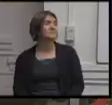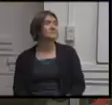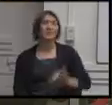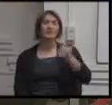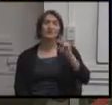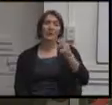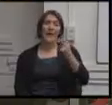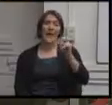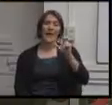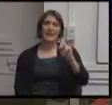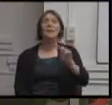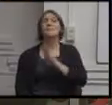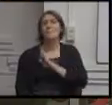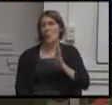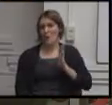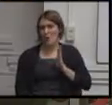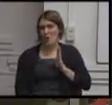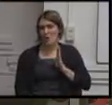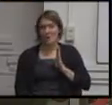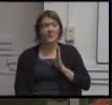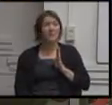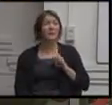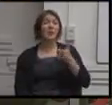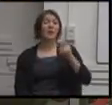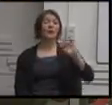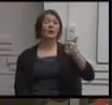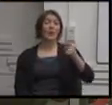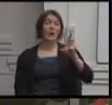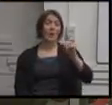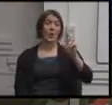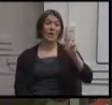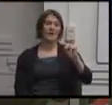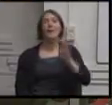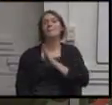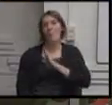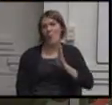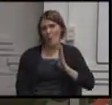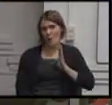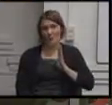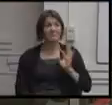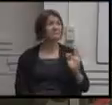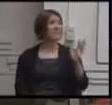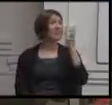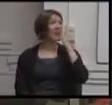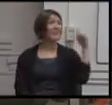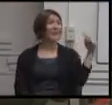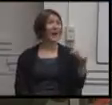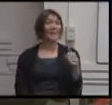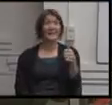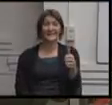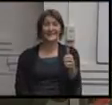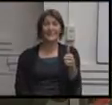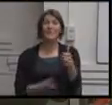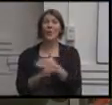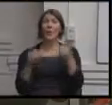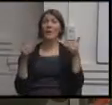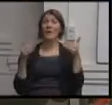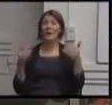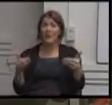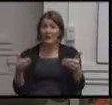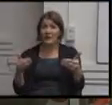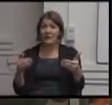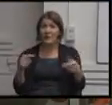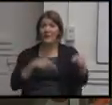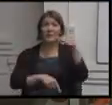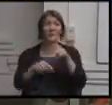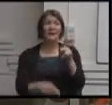And John Hatton, board member. Greg Gordon, board member. Excellent. Thank you for being here. And before we start the discussion, I know